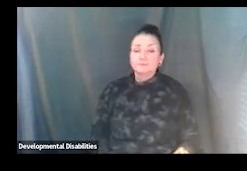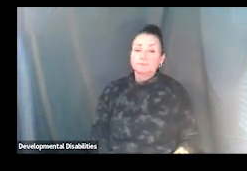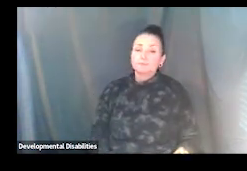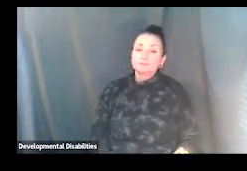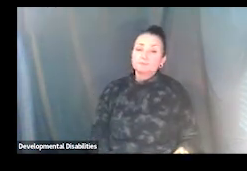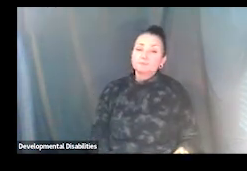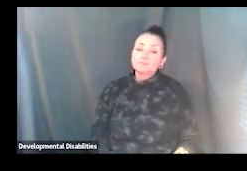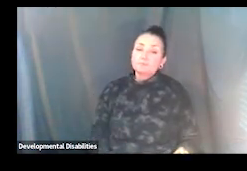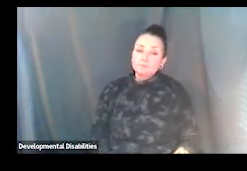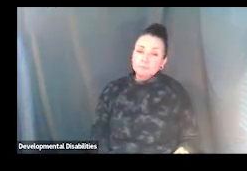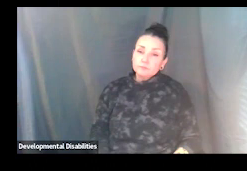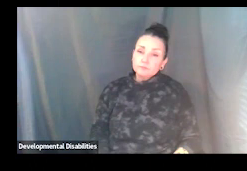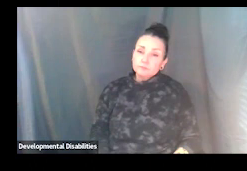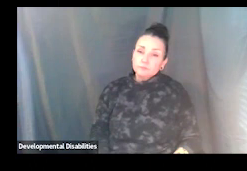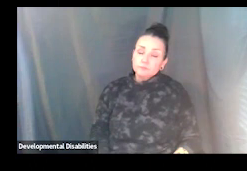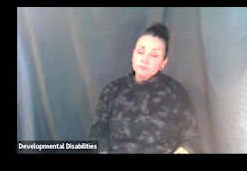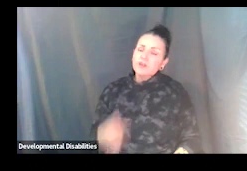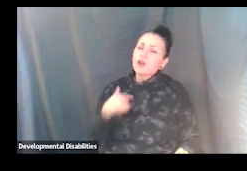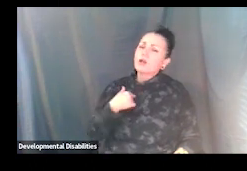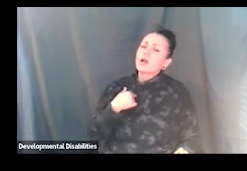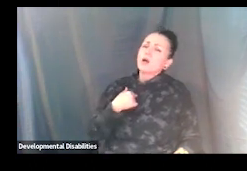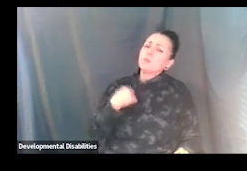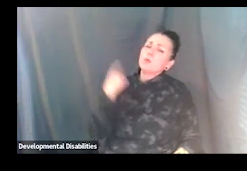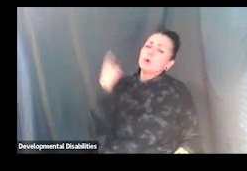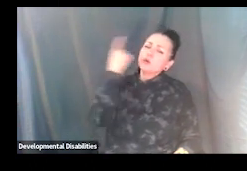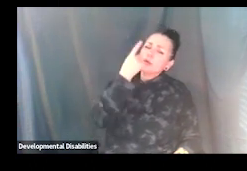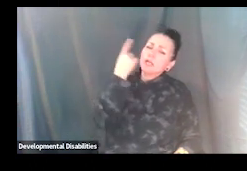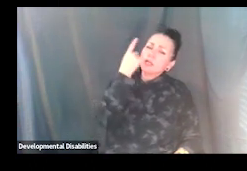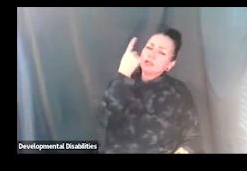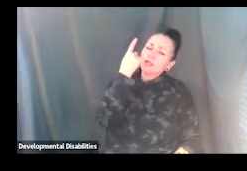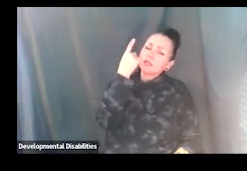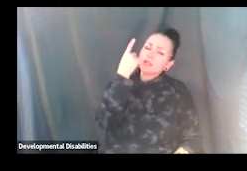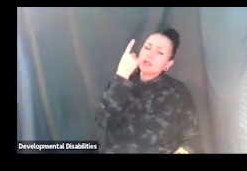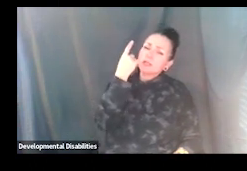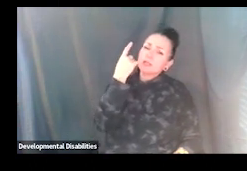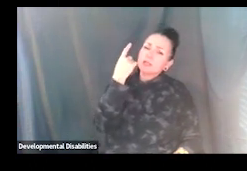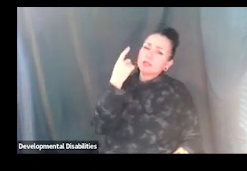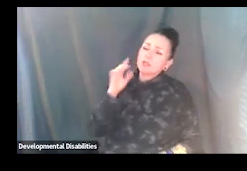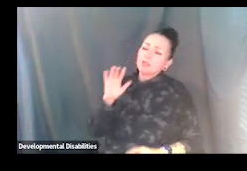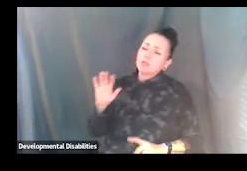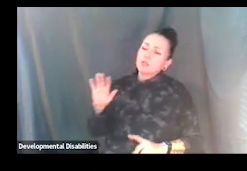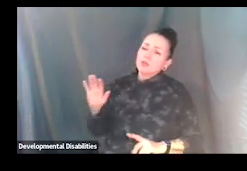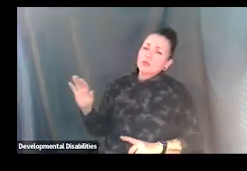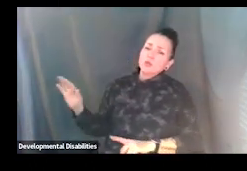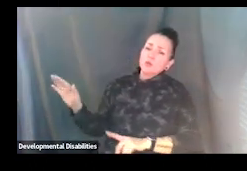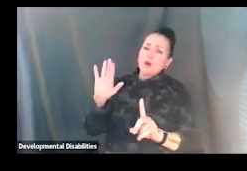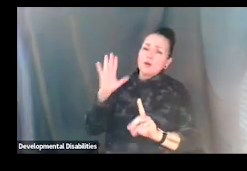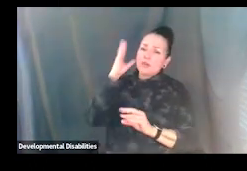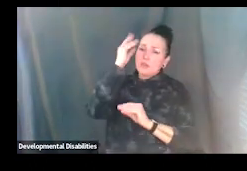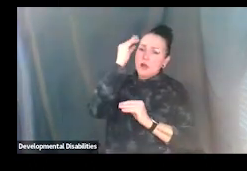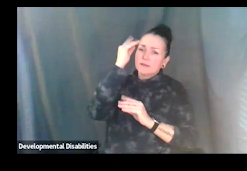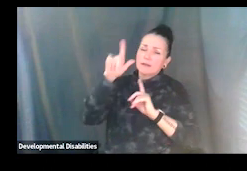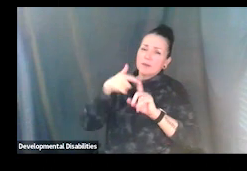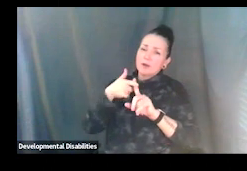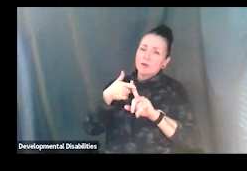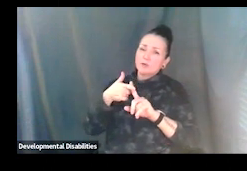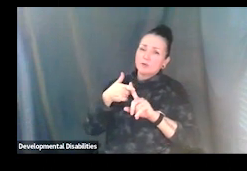Maria or Afzal, I guess I'm wondering what your thoughts are as sort of community pediatricians about using medicines in younger children.